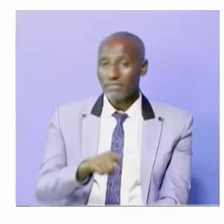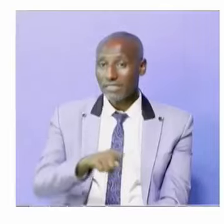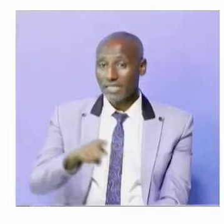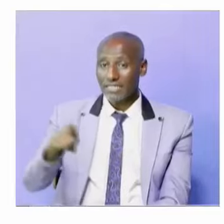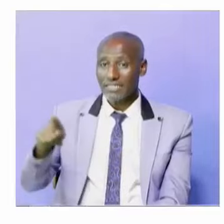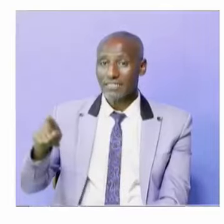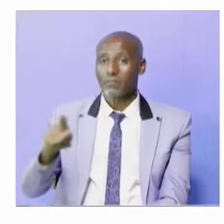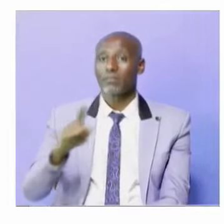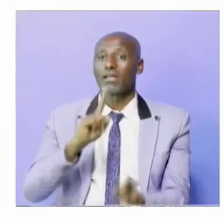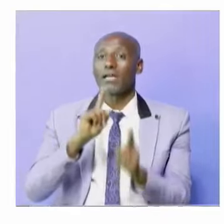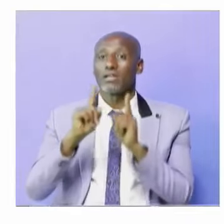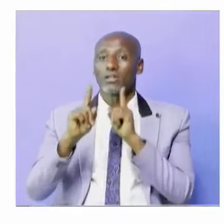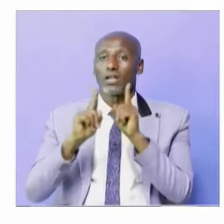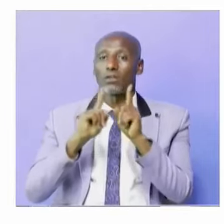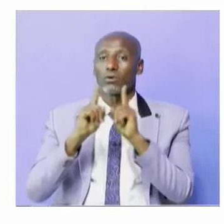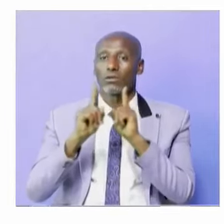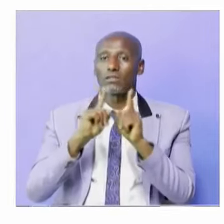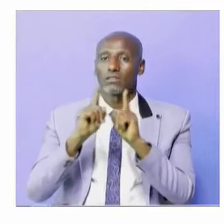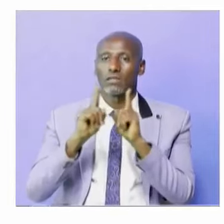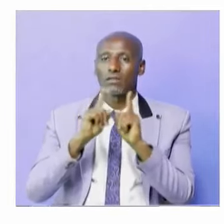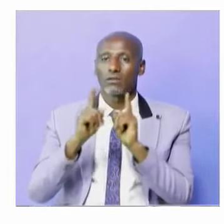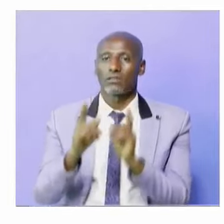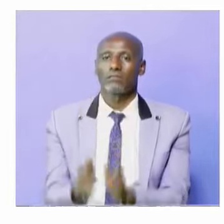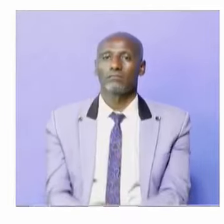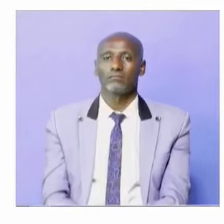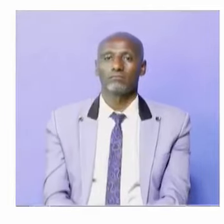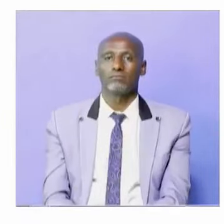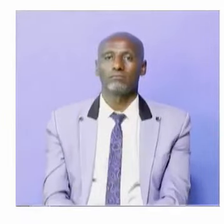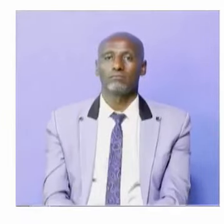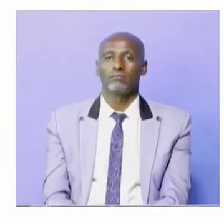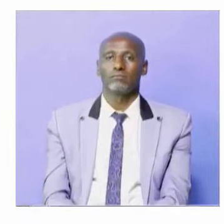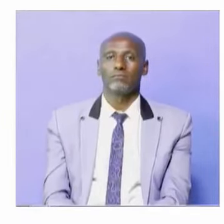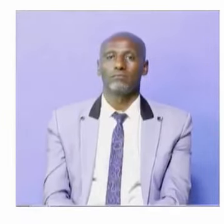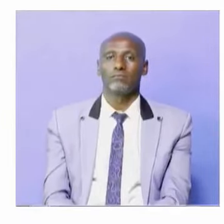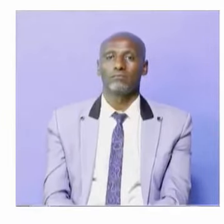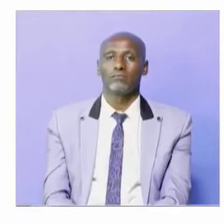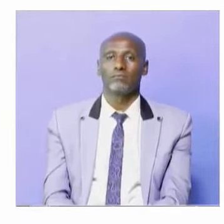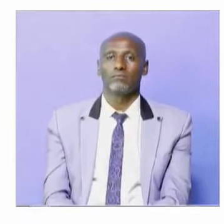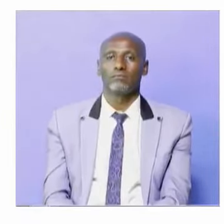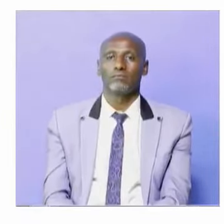this dialogue. This dialogue